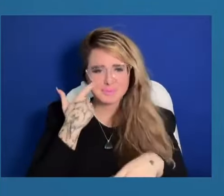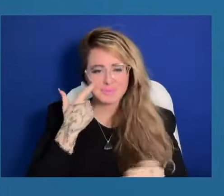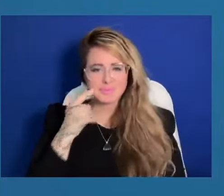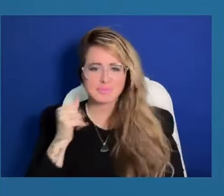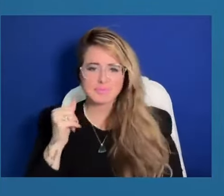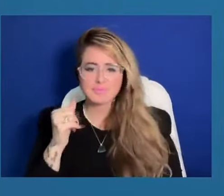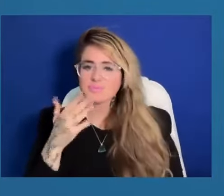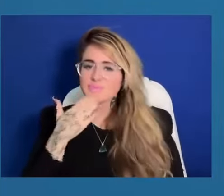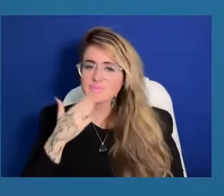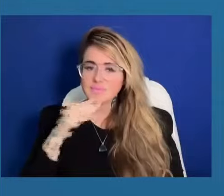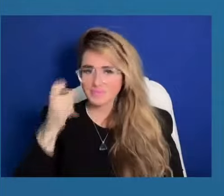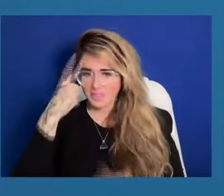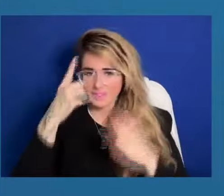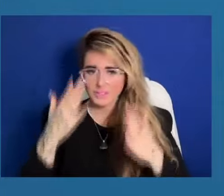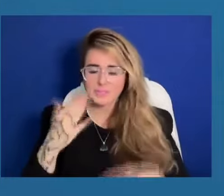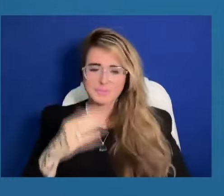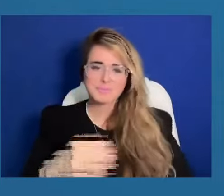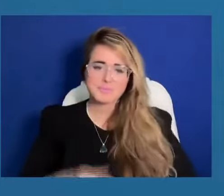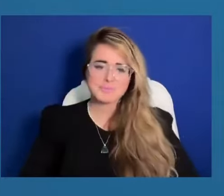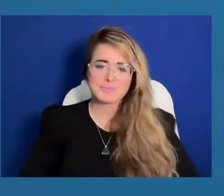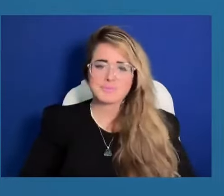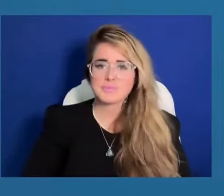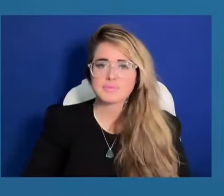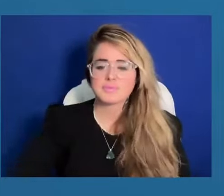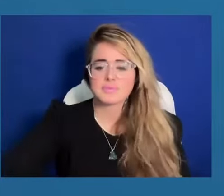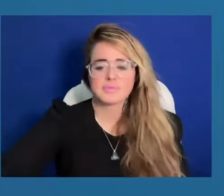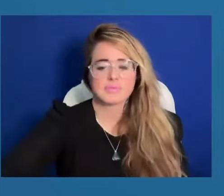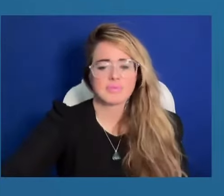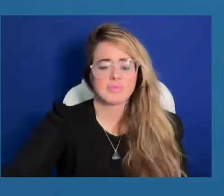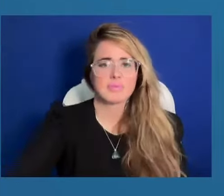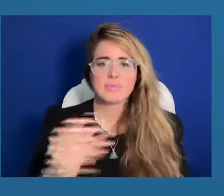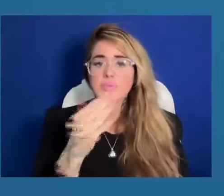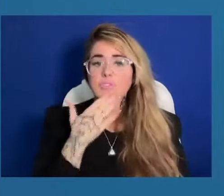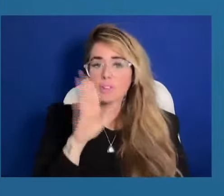Thank you, Governor, and good afternoon.